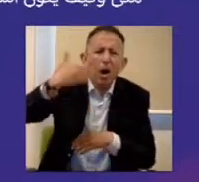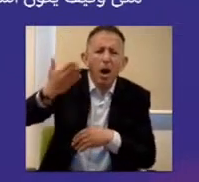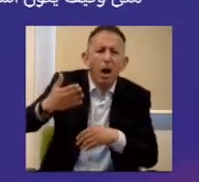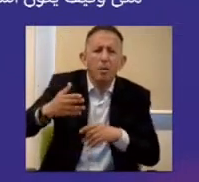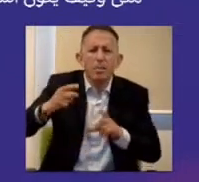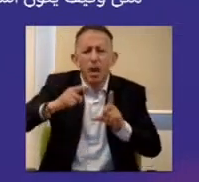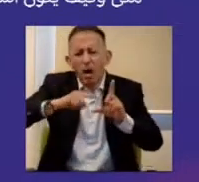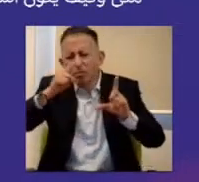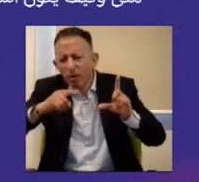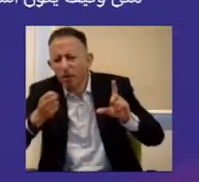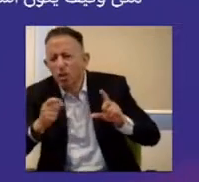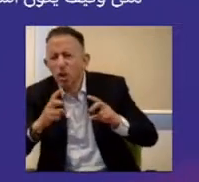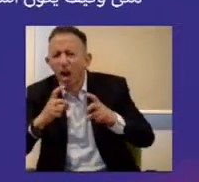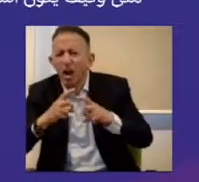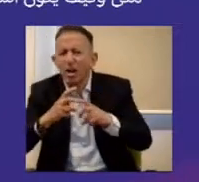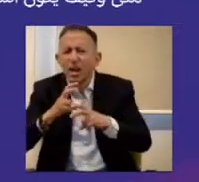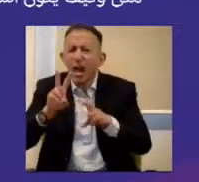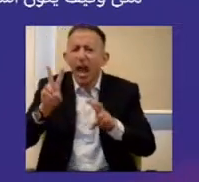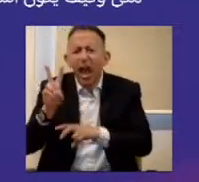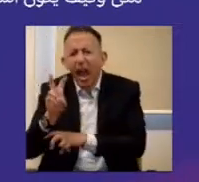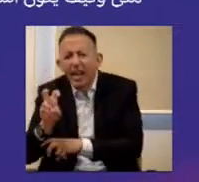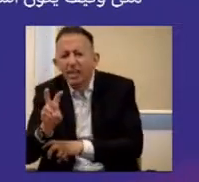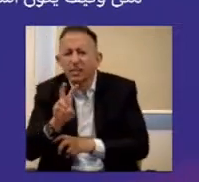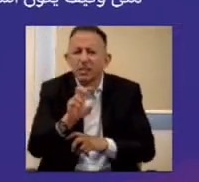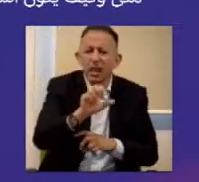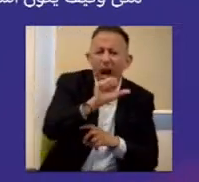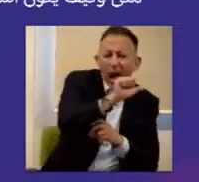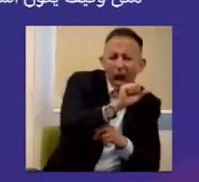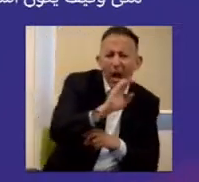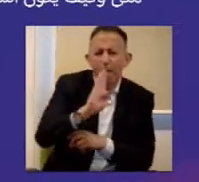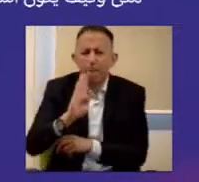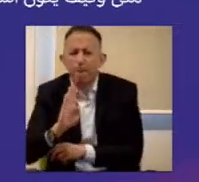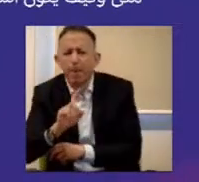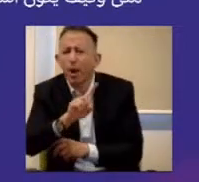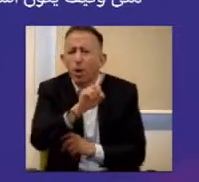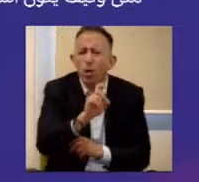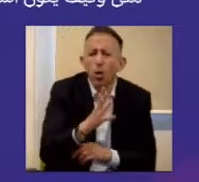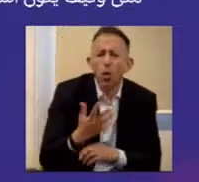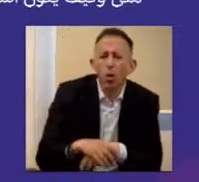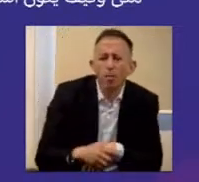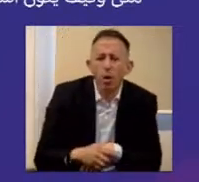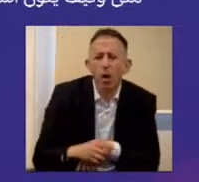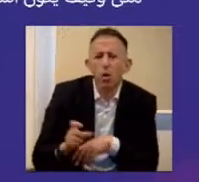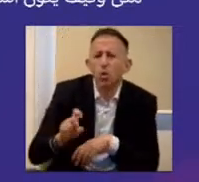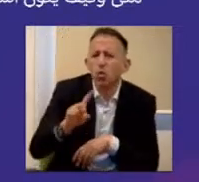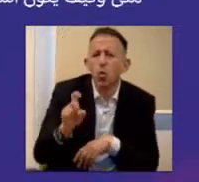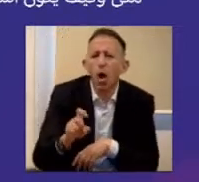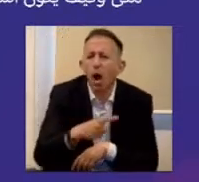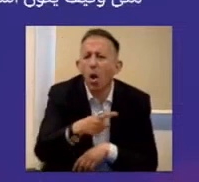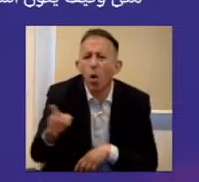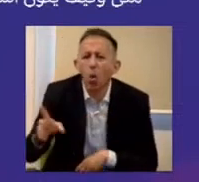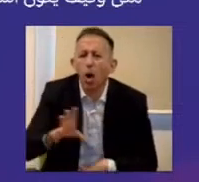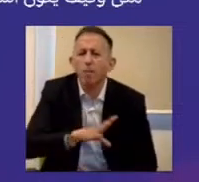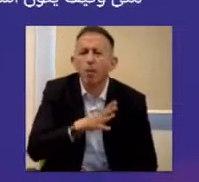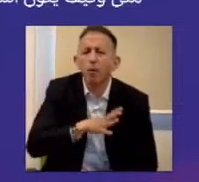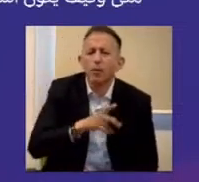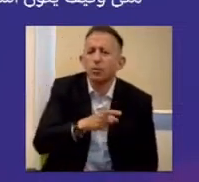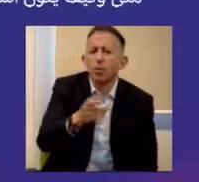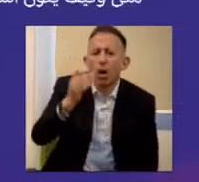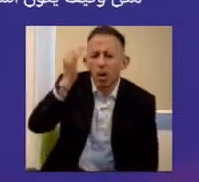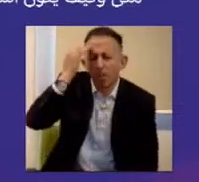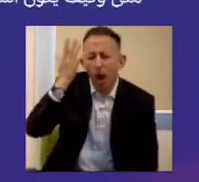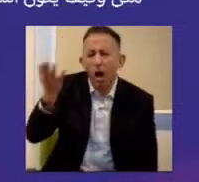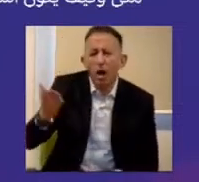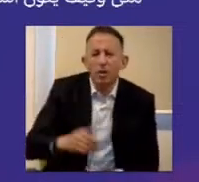I have asked educators, high school educators in maths, they think that this is not at the level of high school